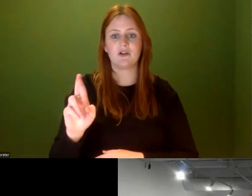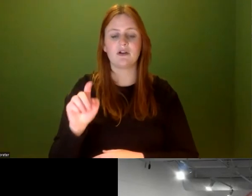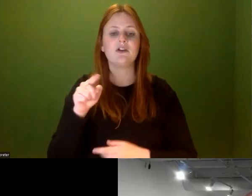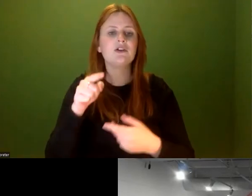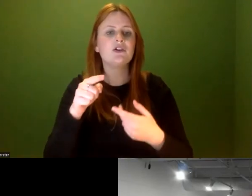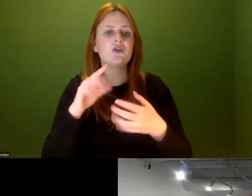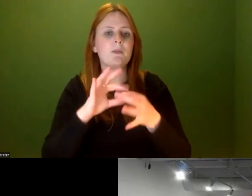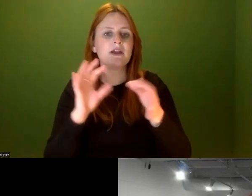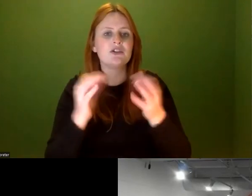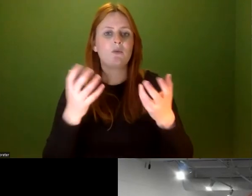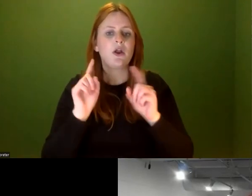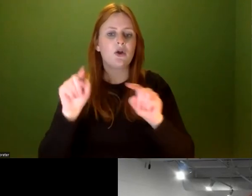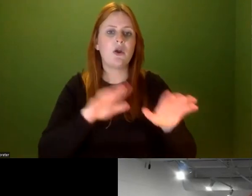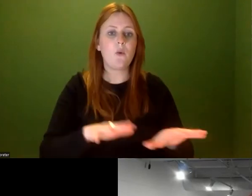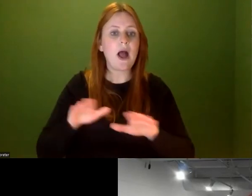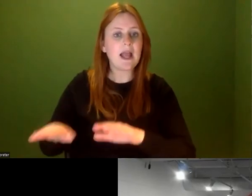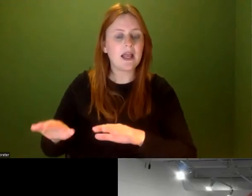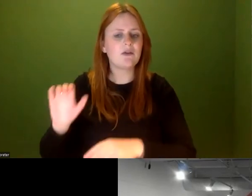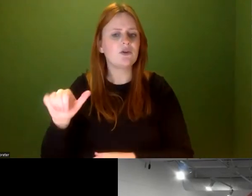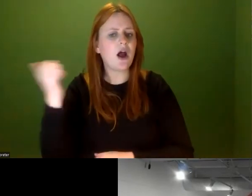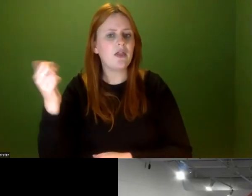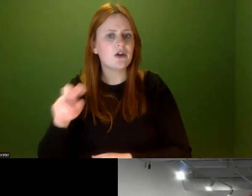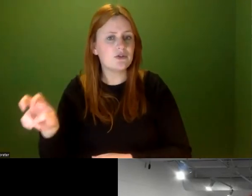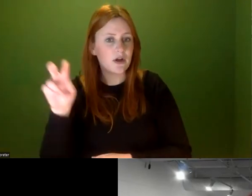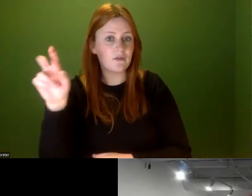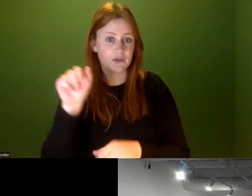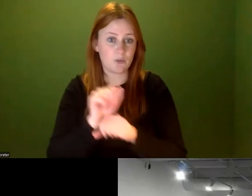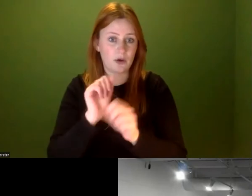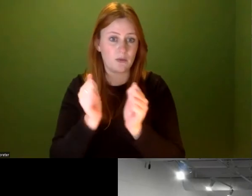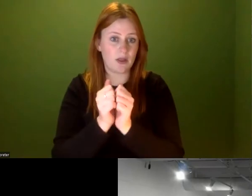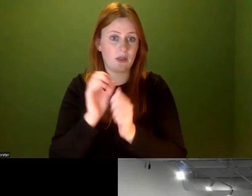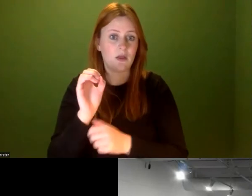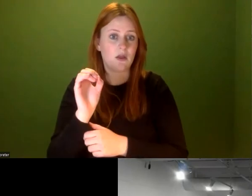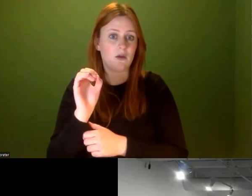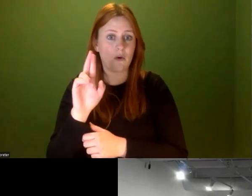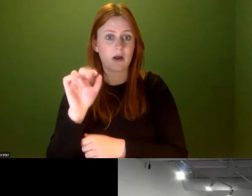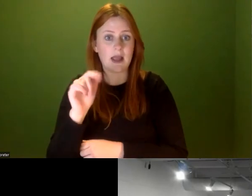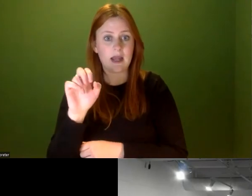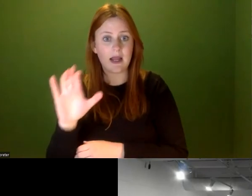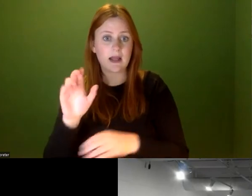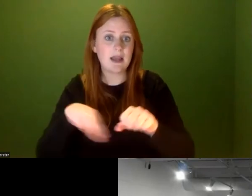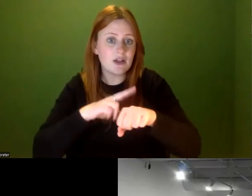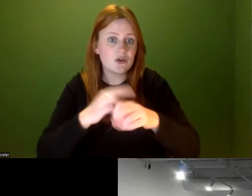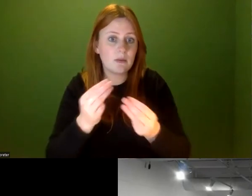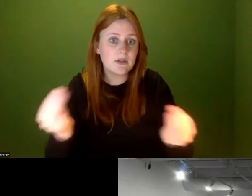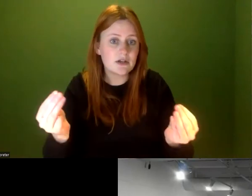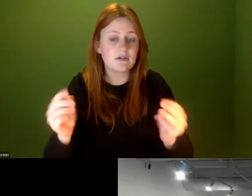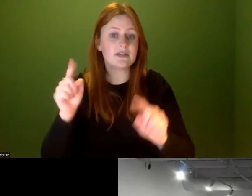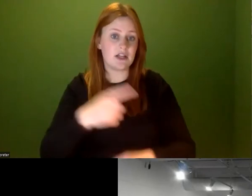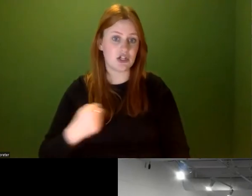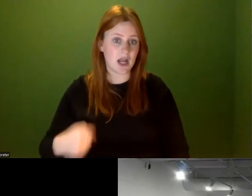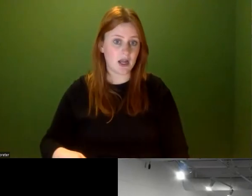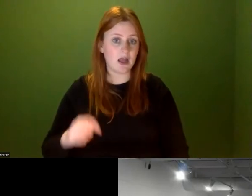know, to go to Hawaii, what about in your other travels? Have you ever worked with organic materials then when you were in China, or maybe